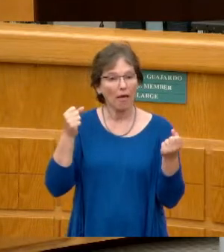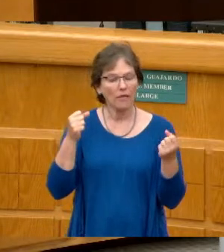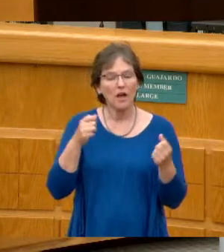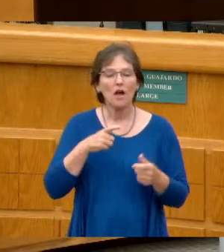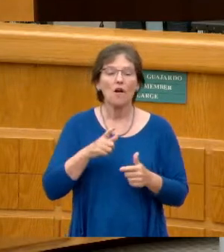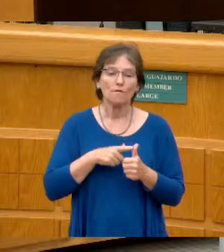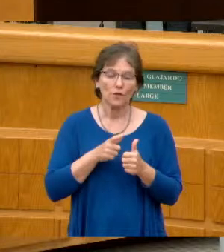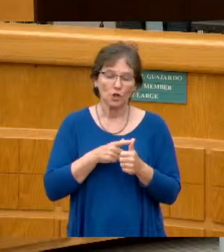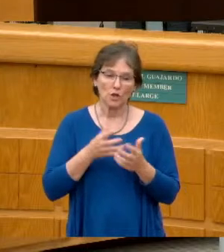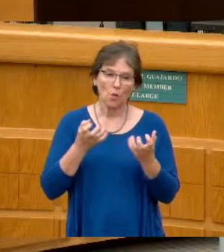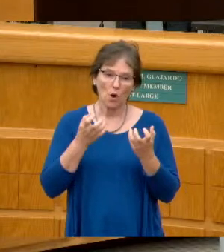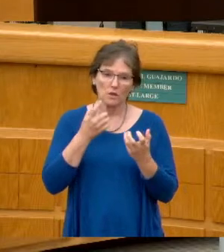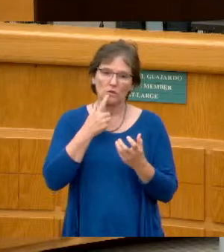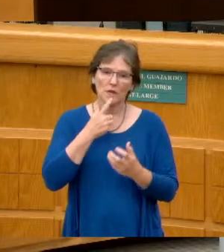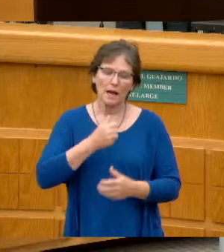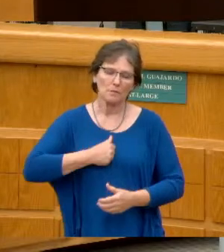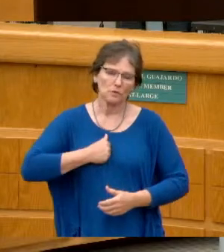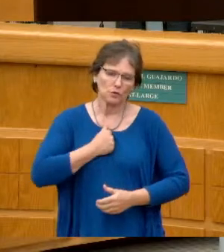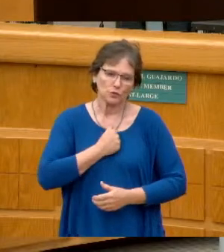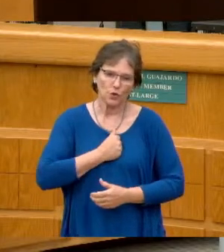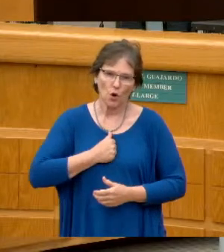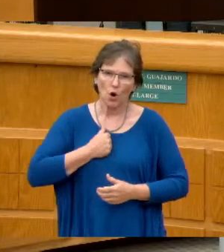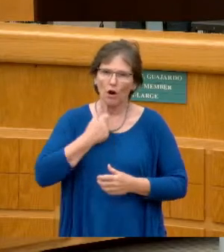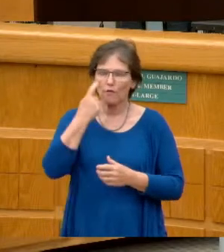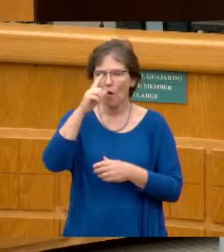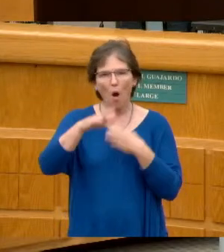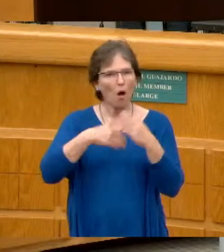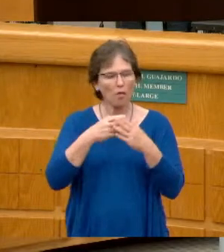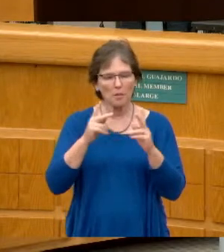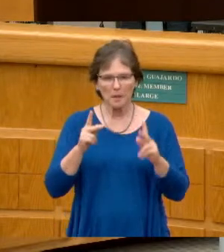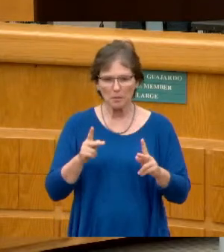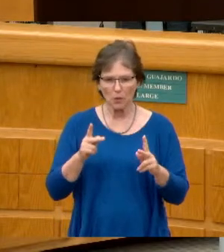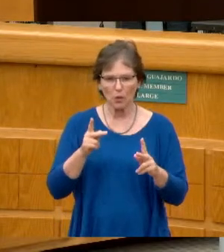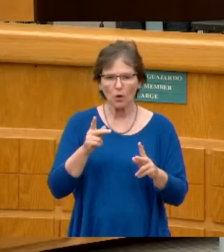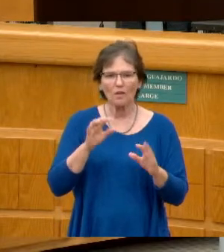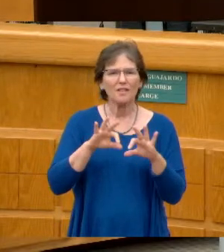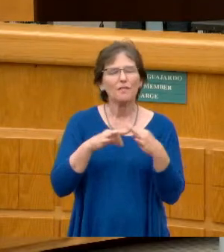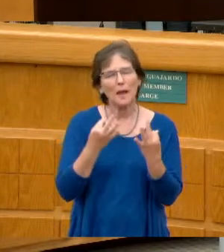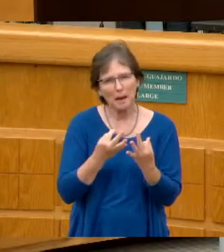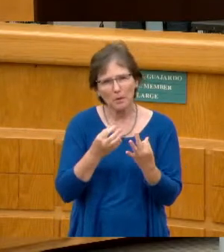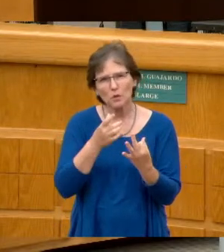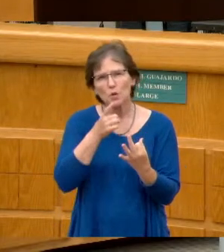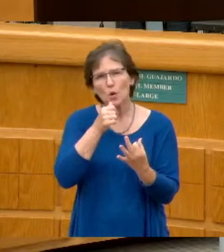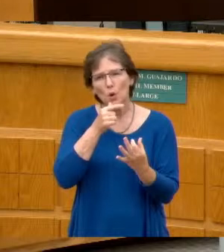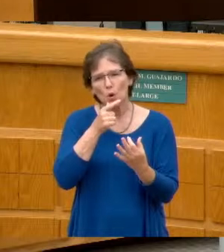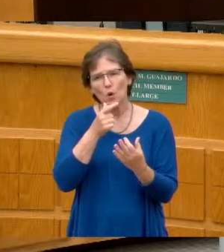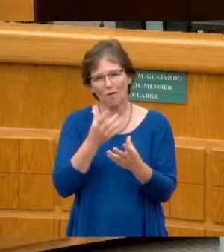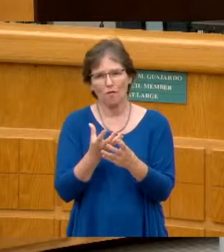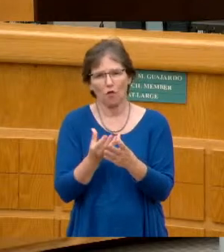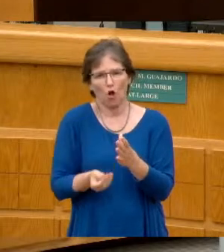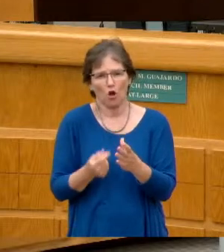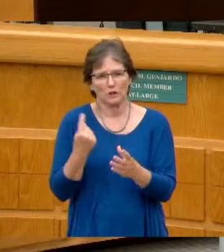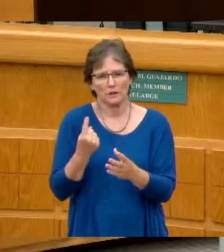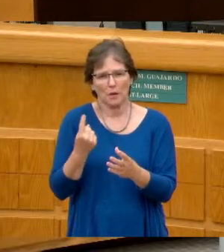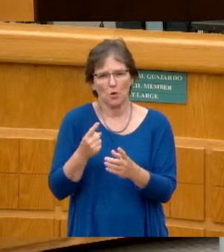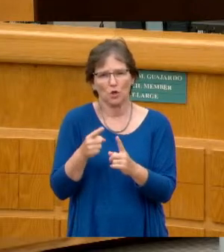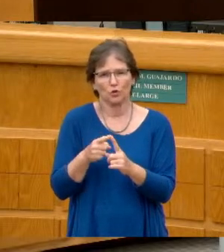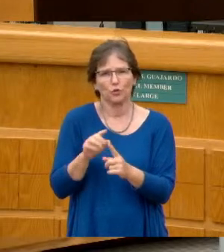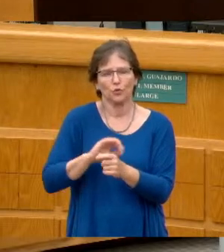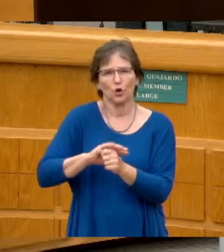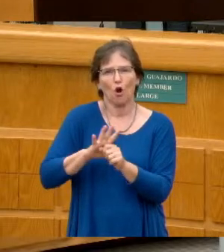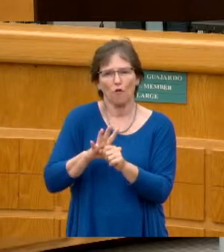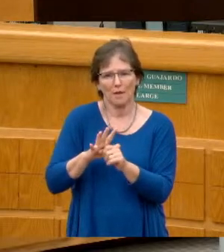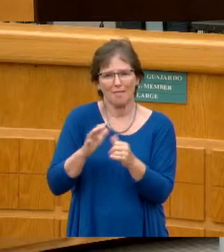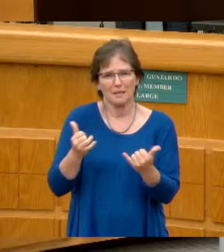with higher peaks for a total of 21,209 total COVID cases in Nueces County.